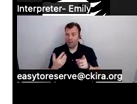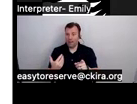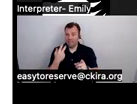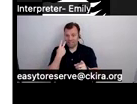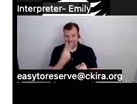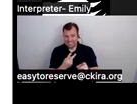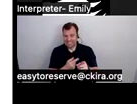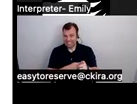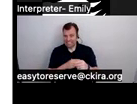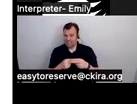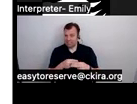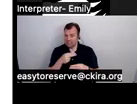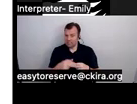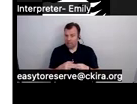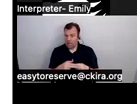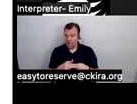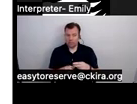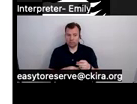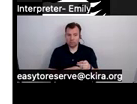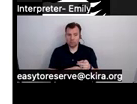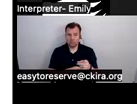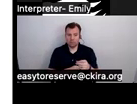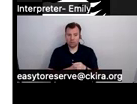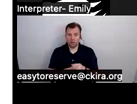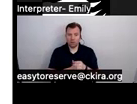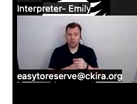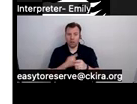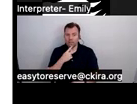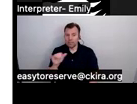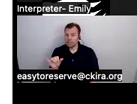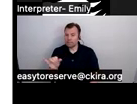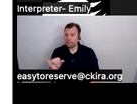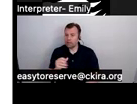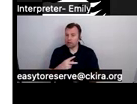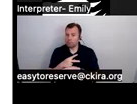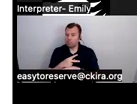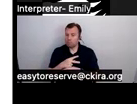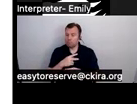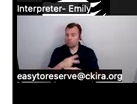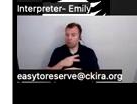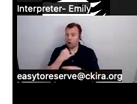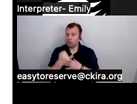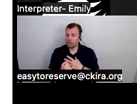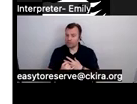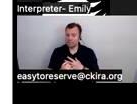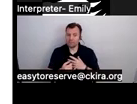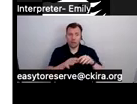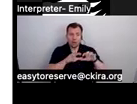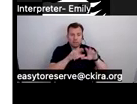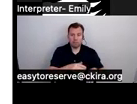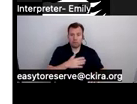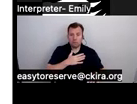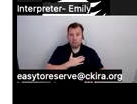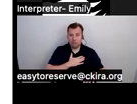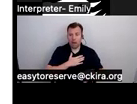that you can look for similar projects, and you can input some information about your different projects. So you